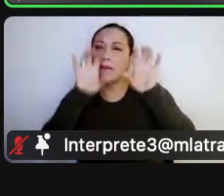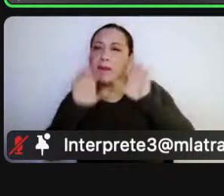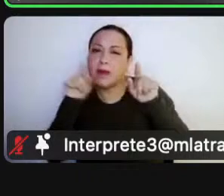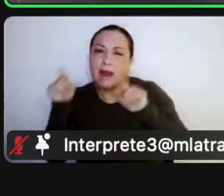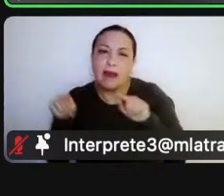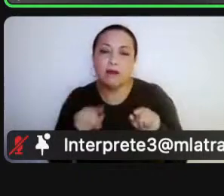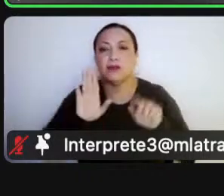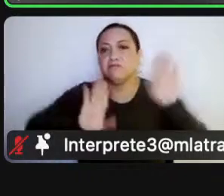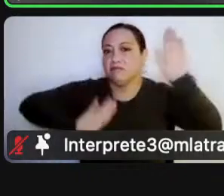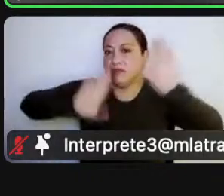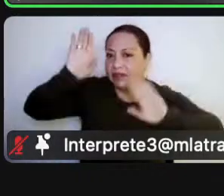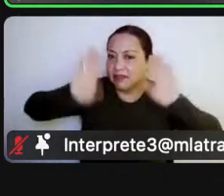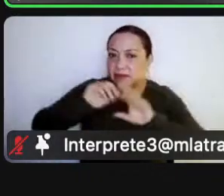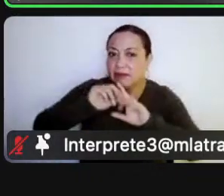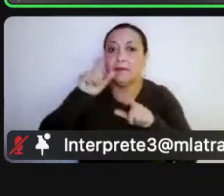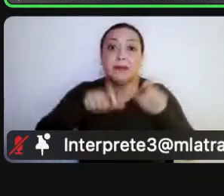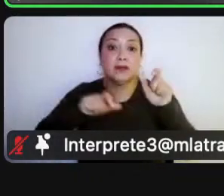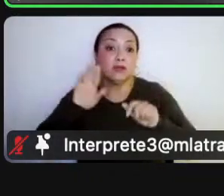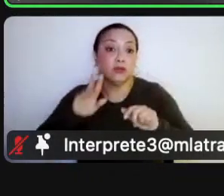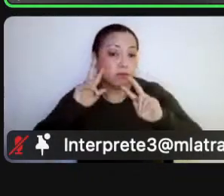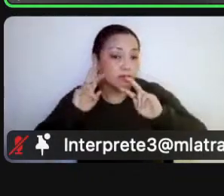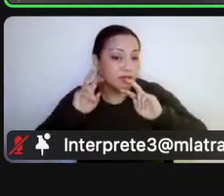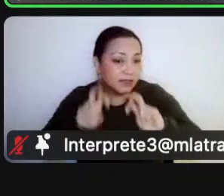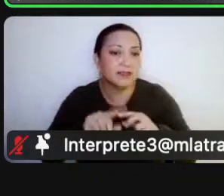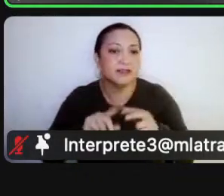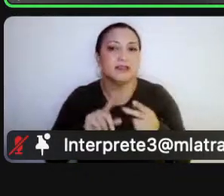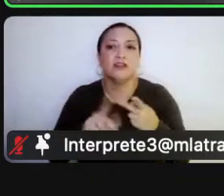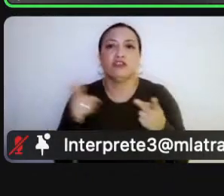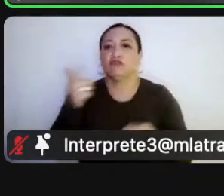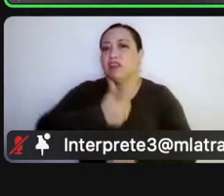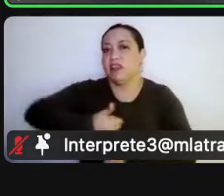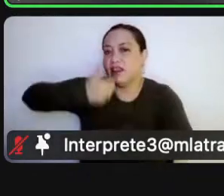accompany us today, all the researchers,